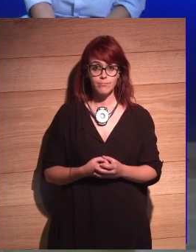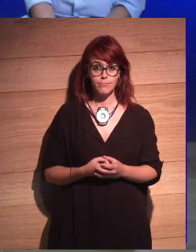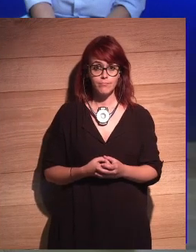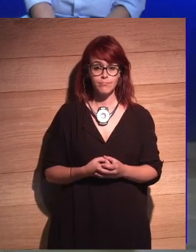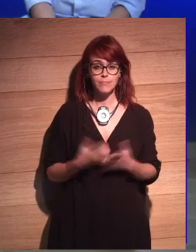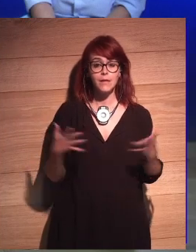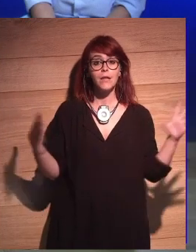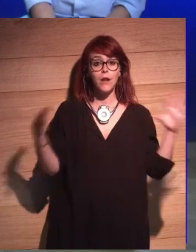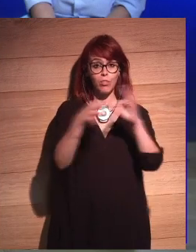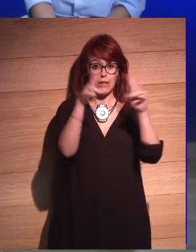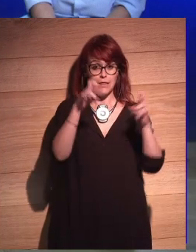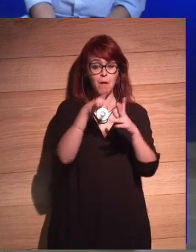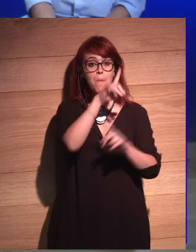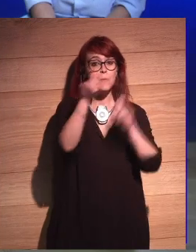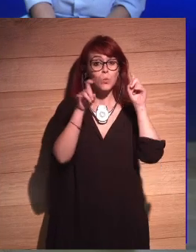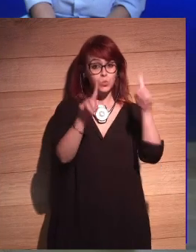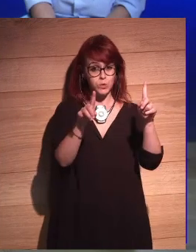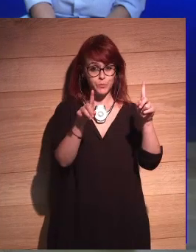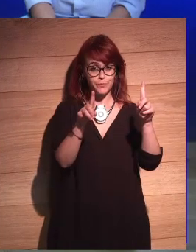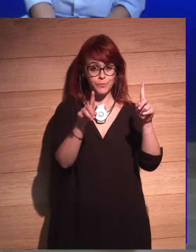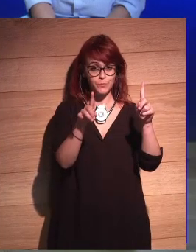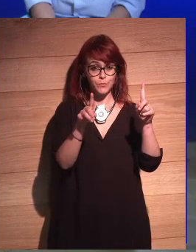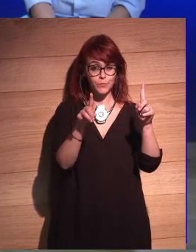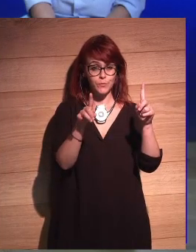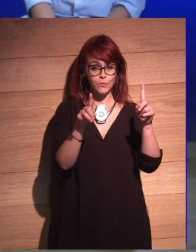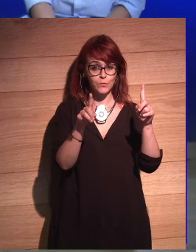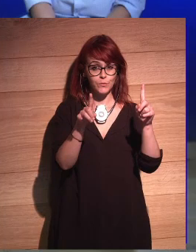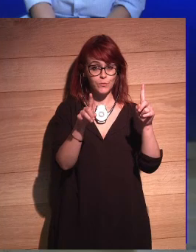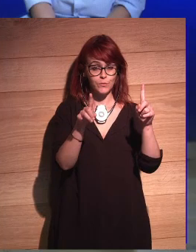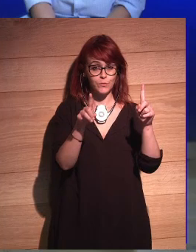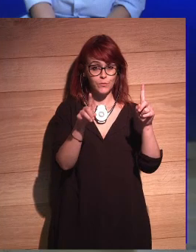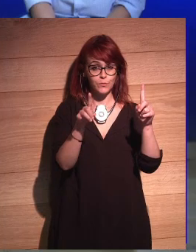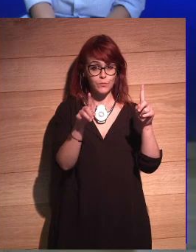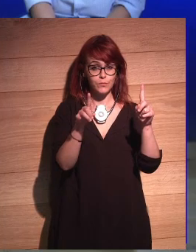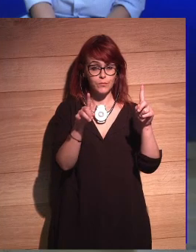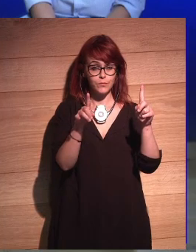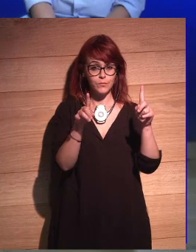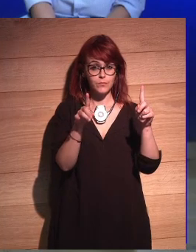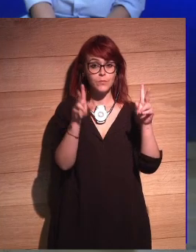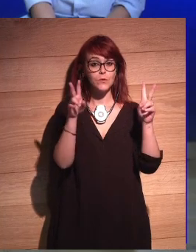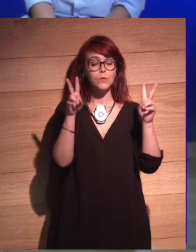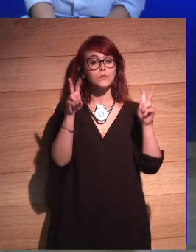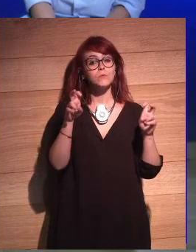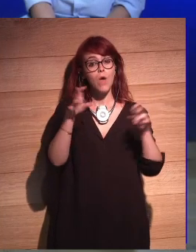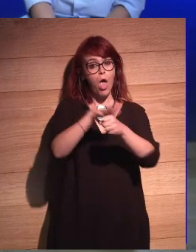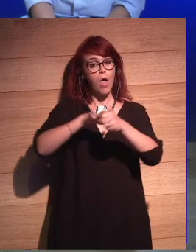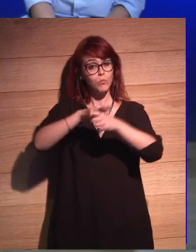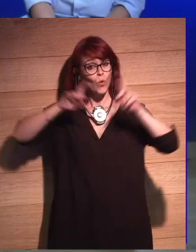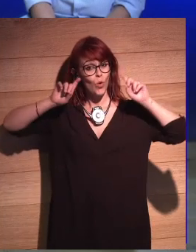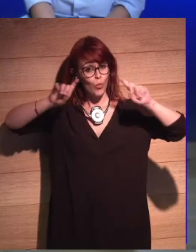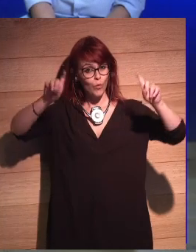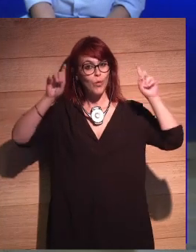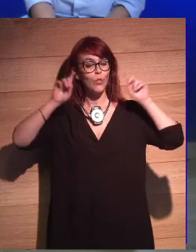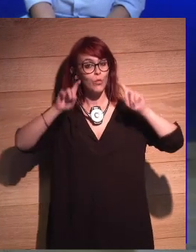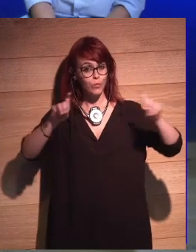one of my questions to the panel is, we're talking about education, is when it comes